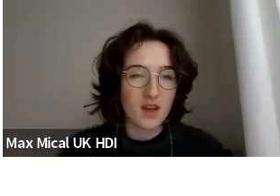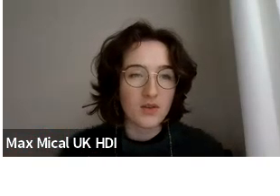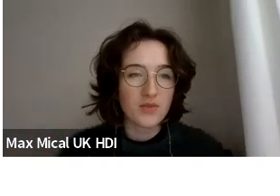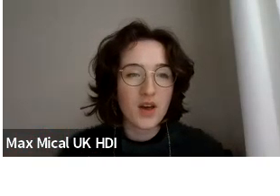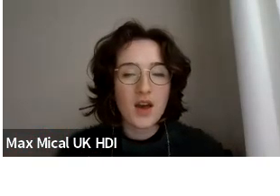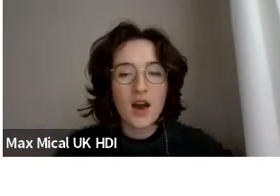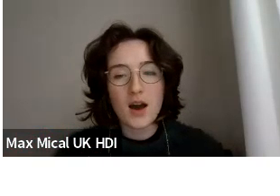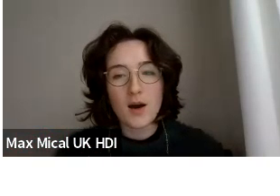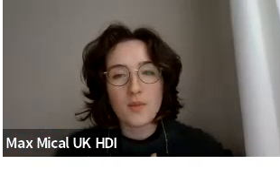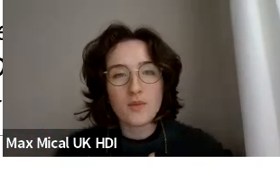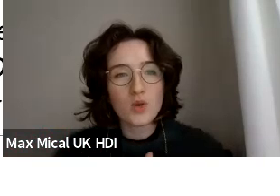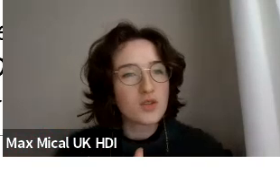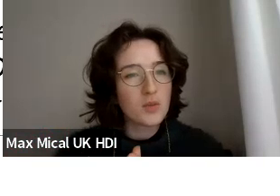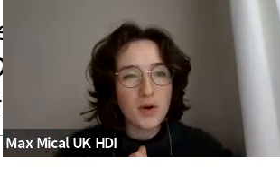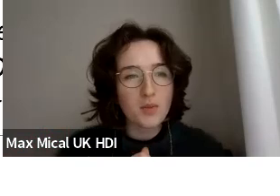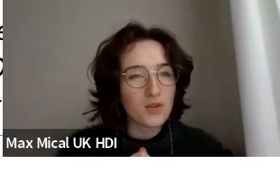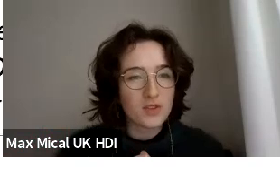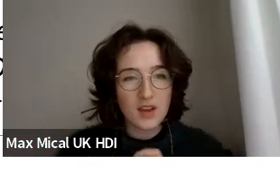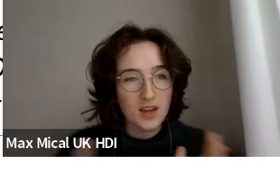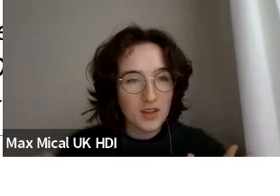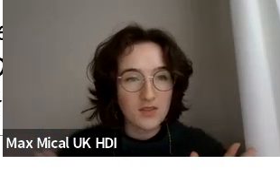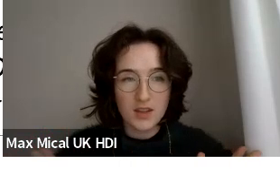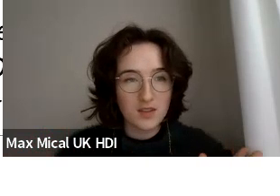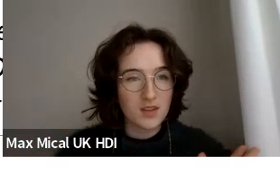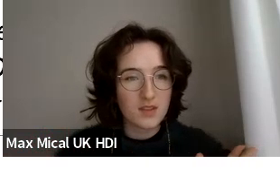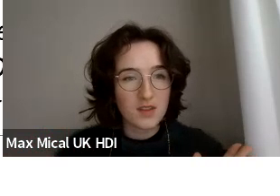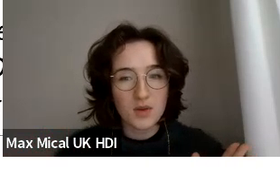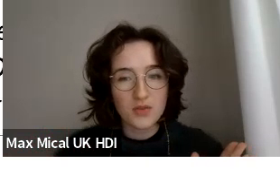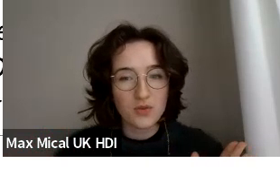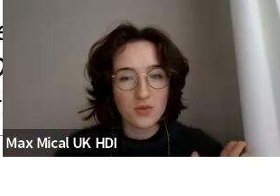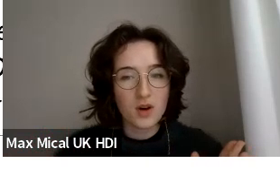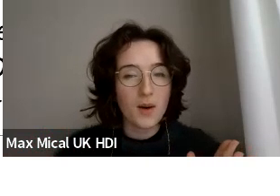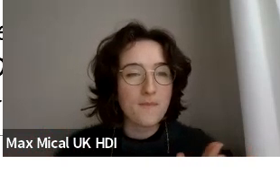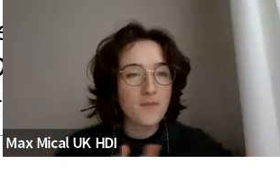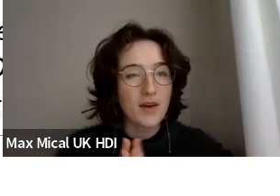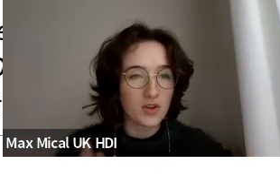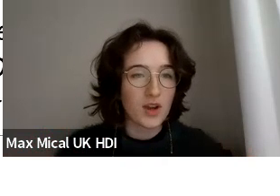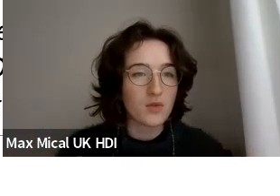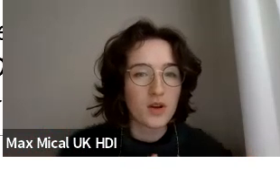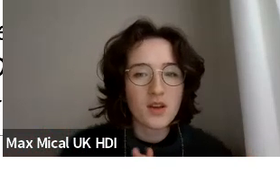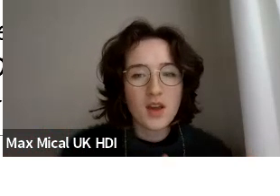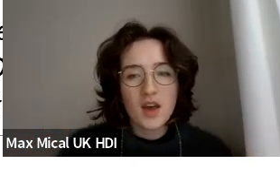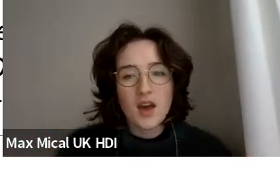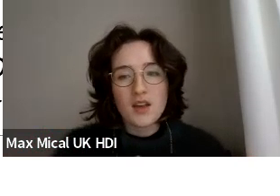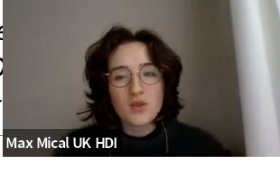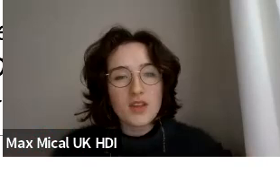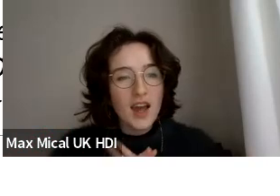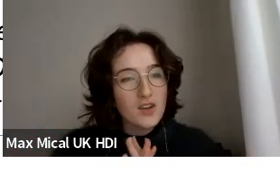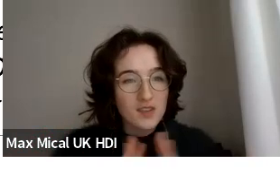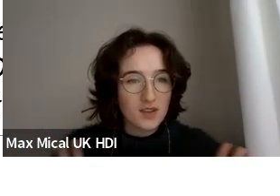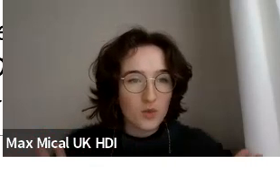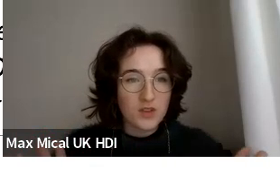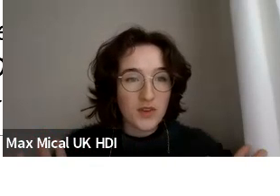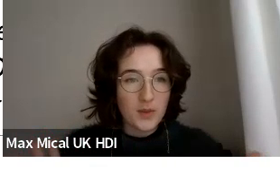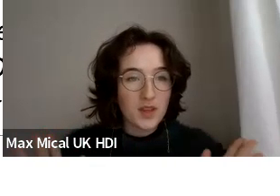system itself. Which could be probably used in any licensing system if you have the correct one. So the